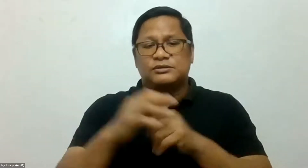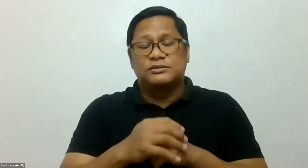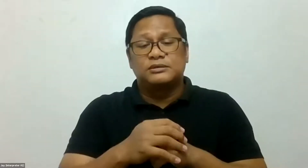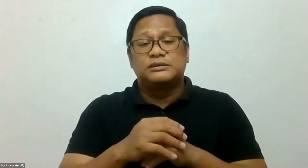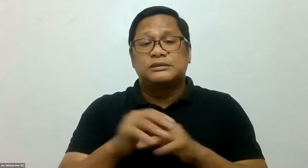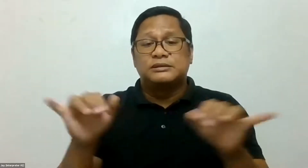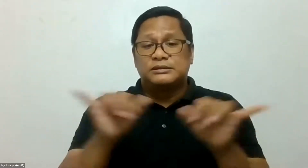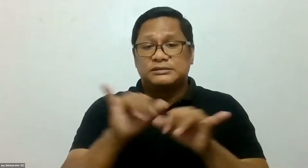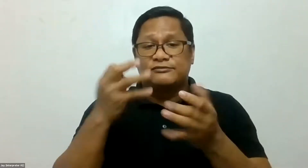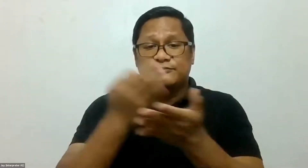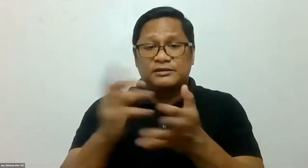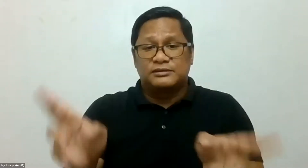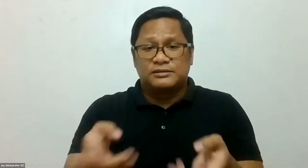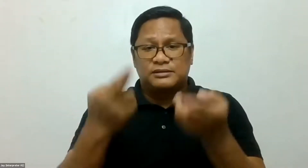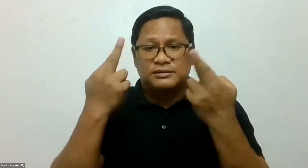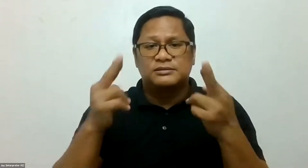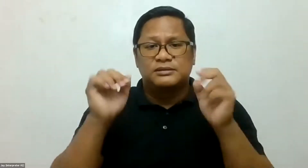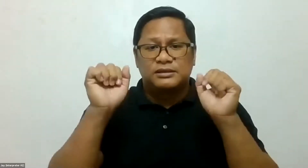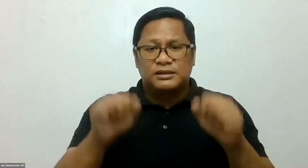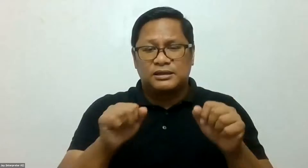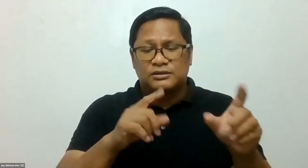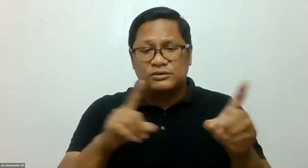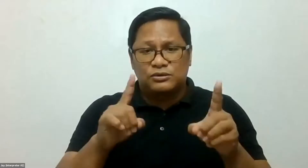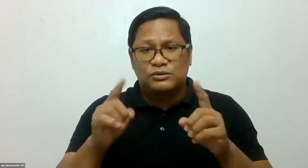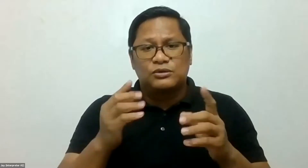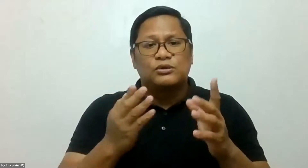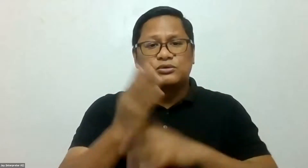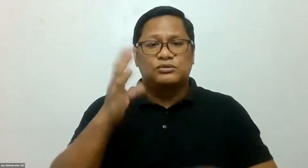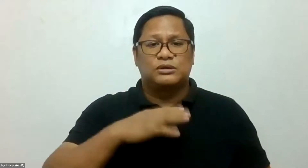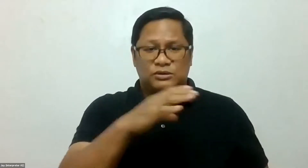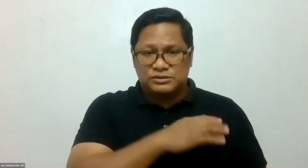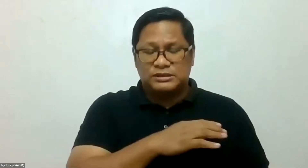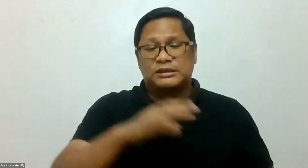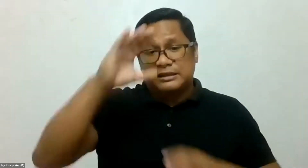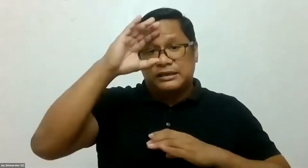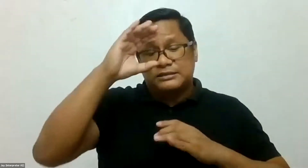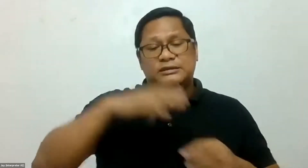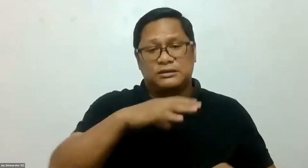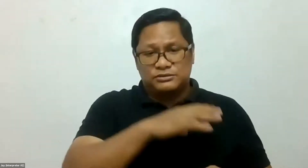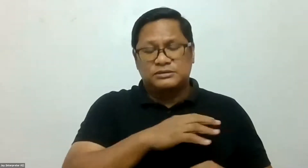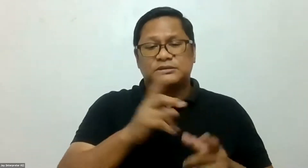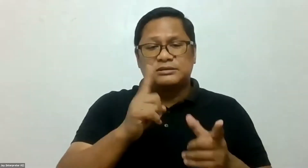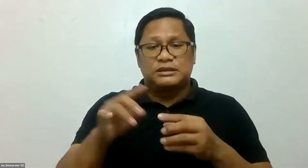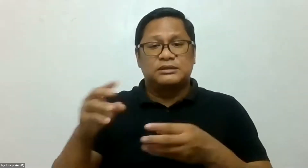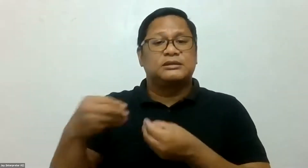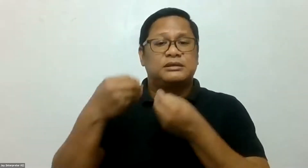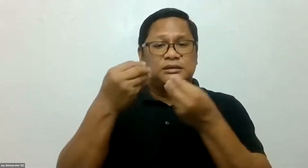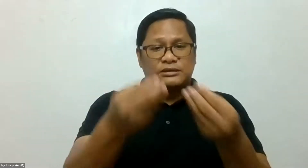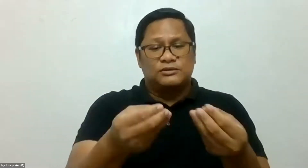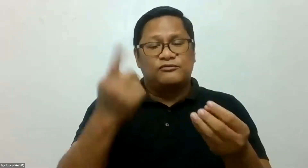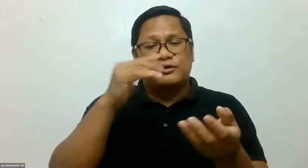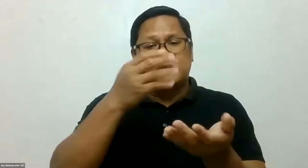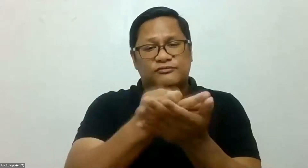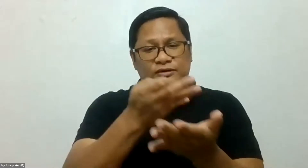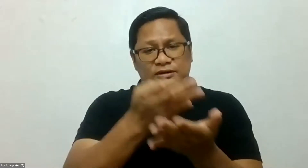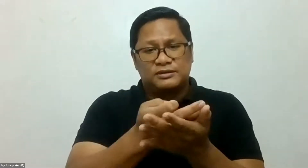Likewise, fundraising activities may be conducted by the council, Cancer Council that is, and proceeds of which shall accrue to the fund and